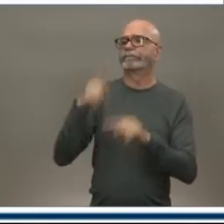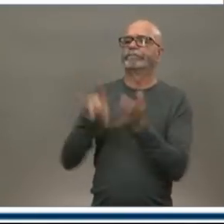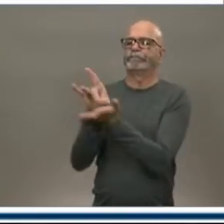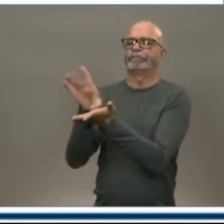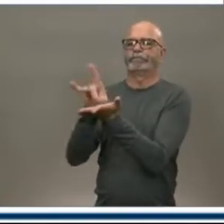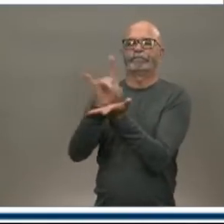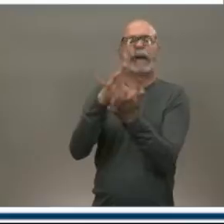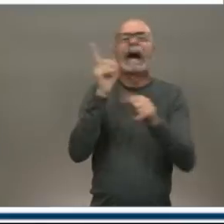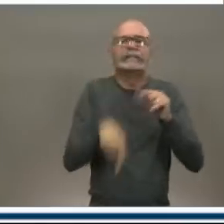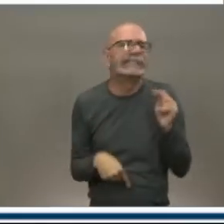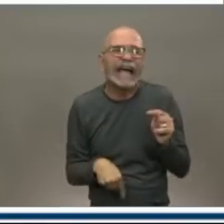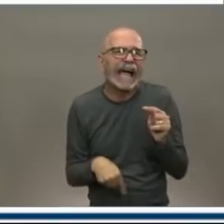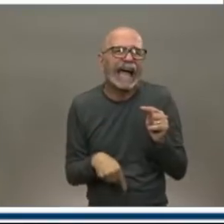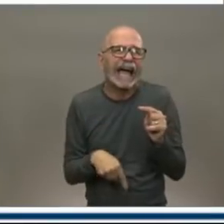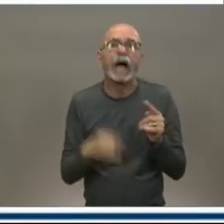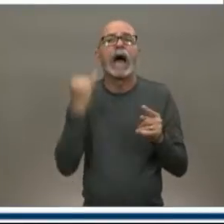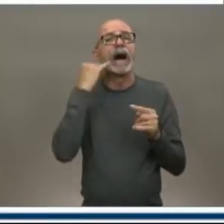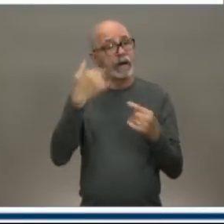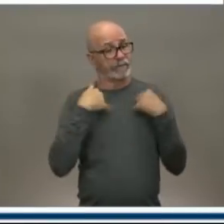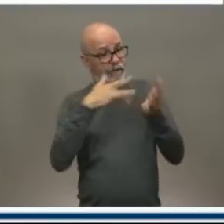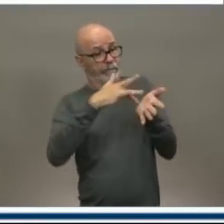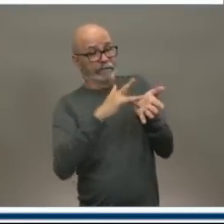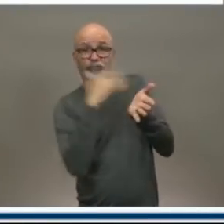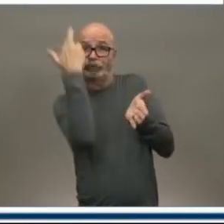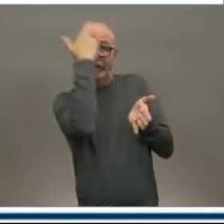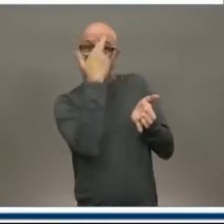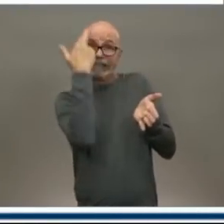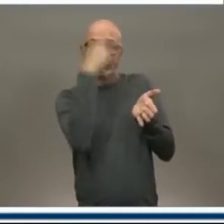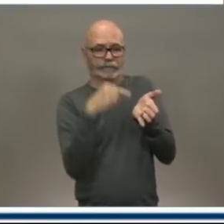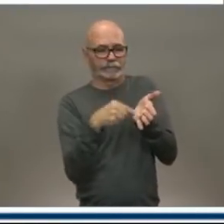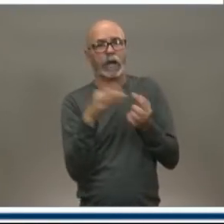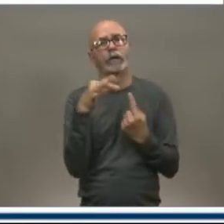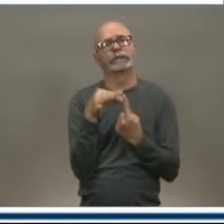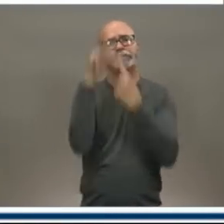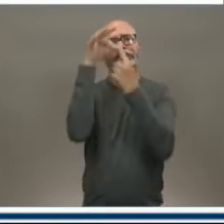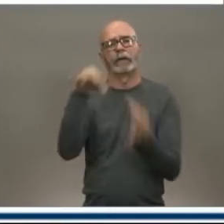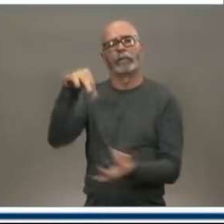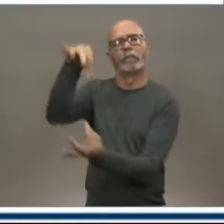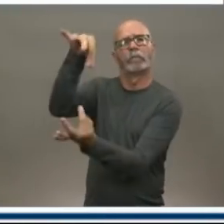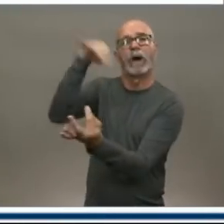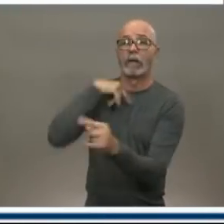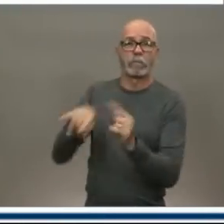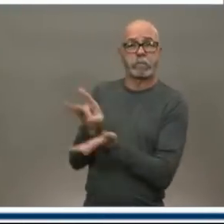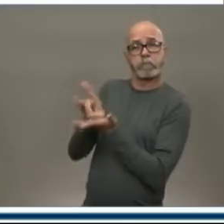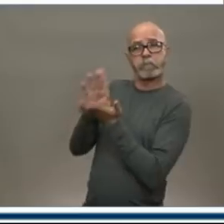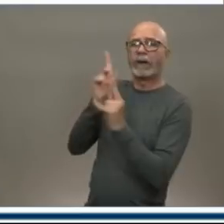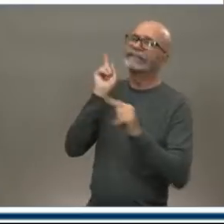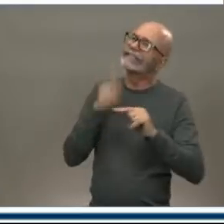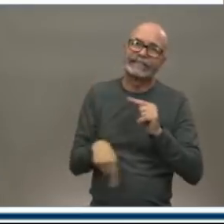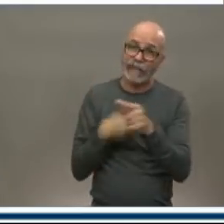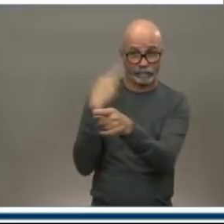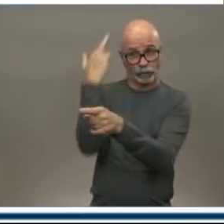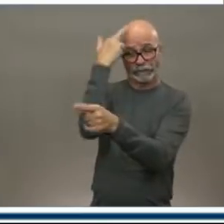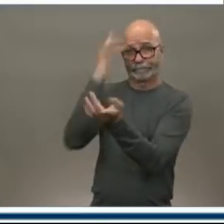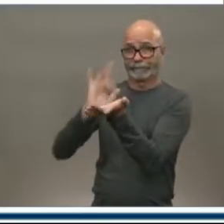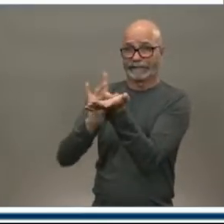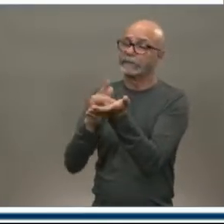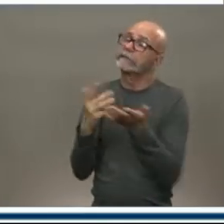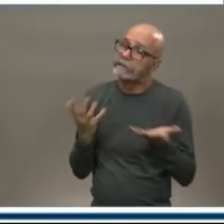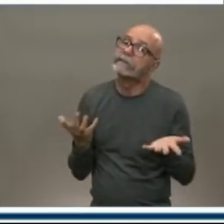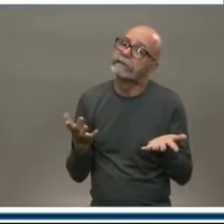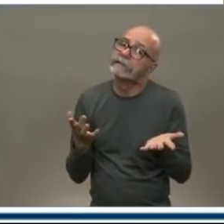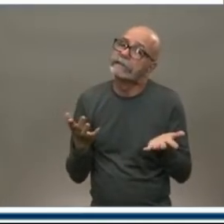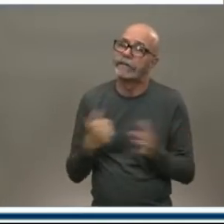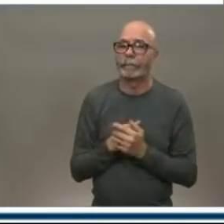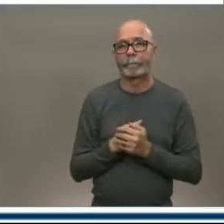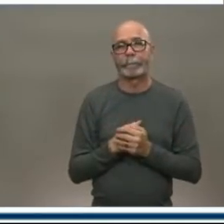space if they say that they're medically exempt. But also, we know that the legitimate medical reasons are a pretty small proportion of the